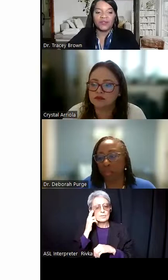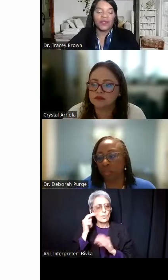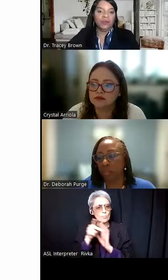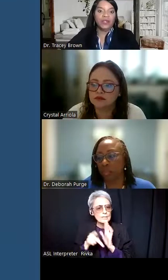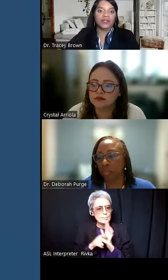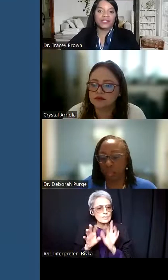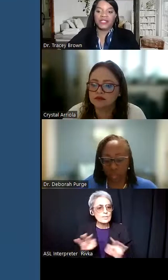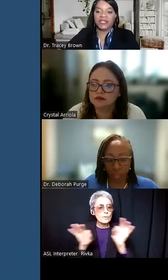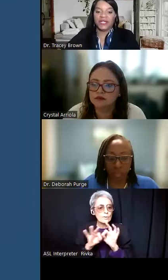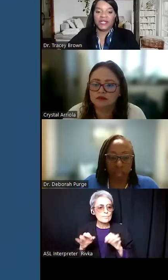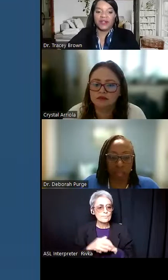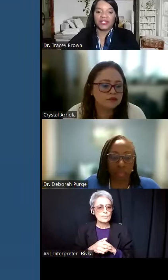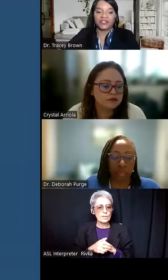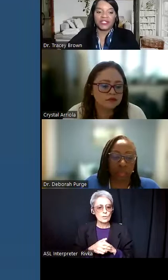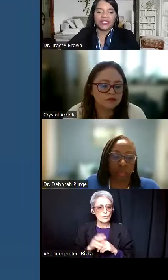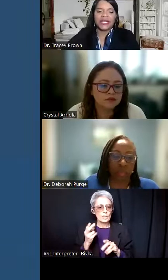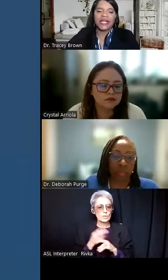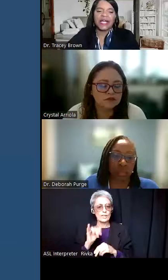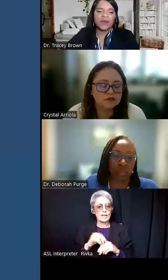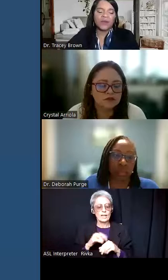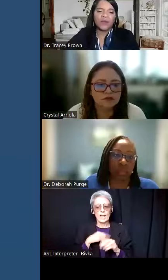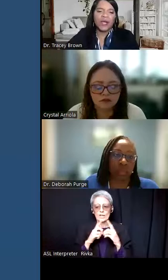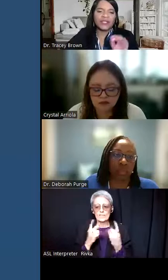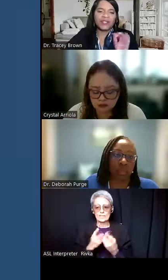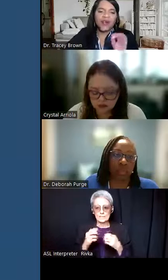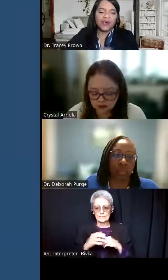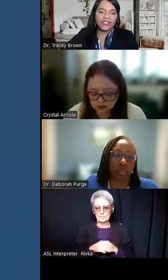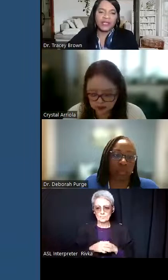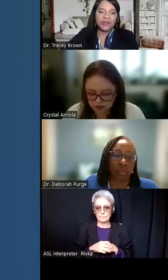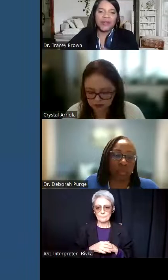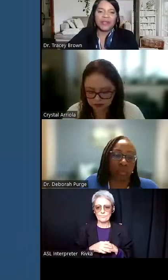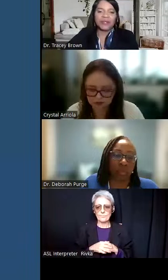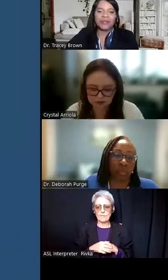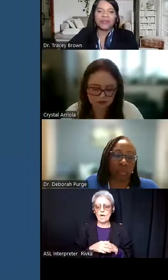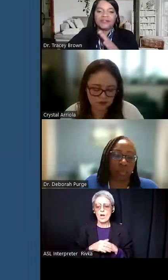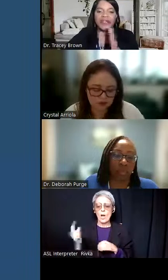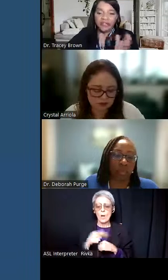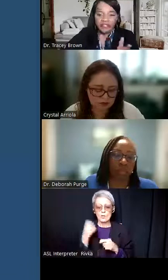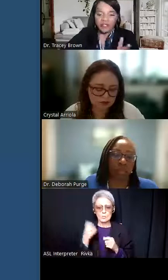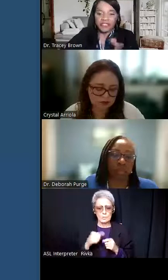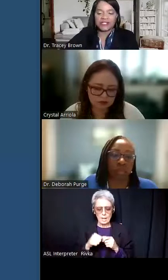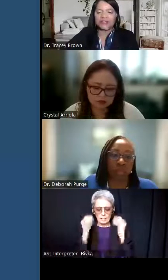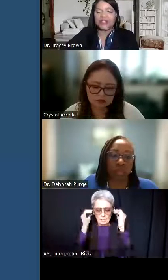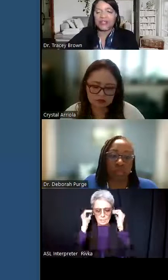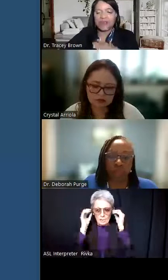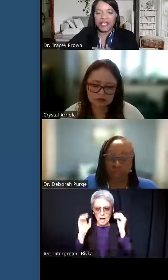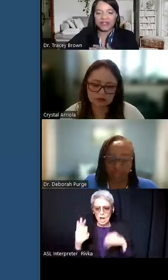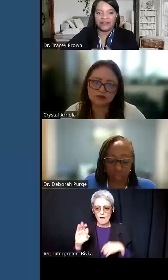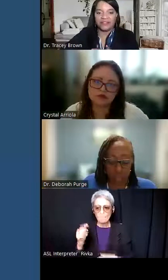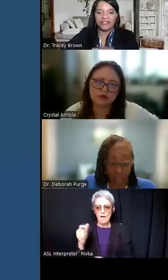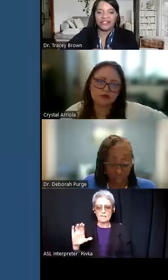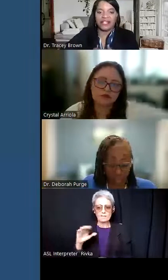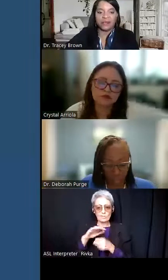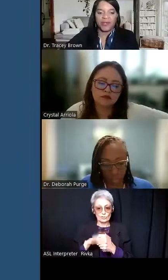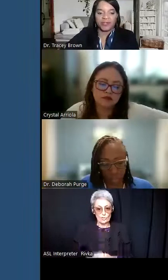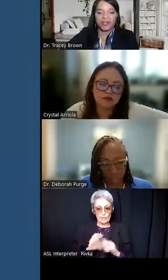we do employ those in our district. And we want to always keep in mind of toxic stress and the impact of